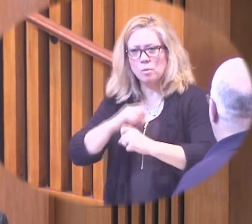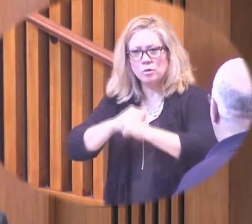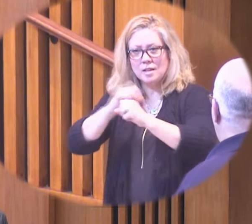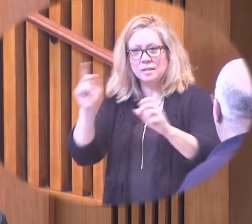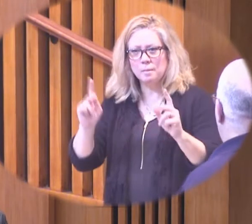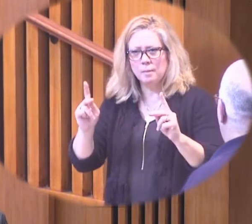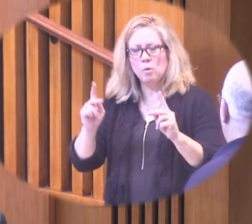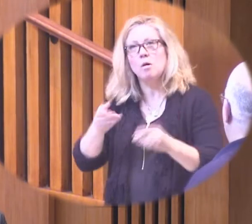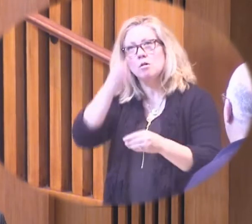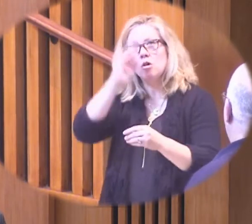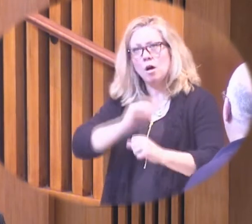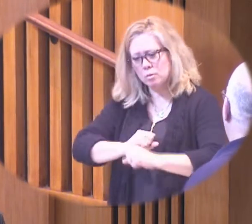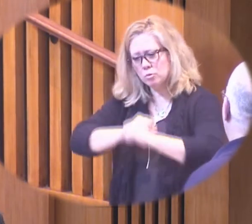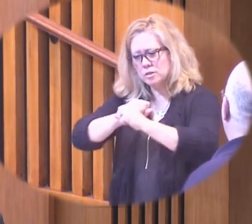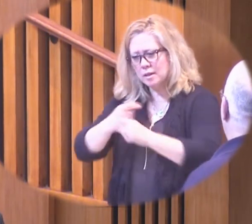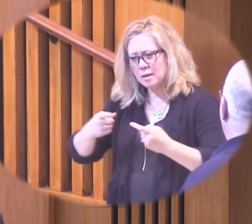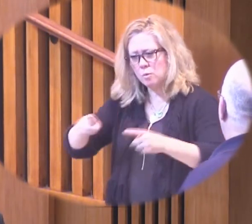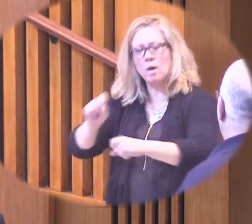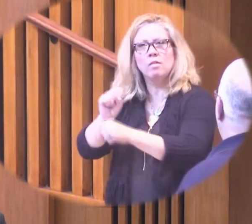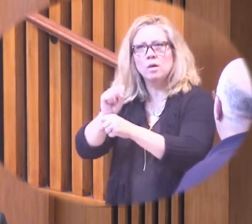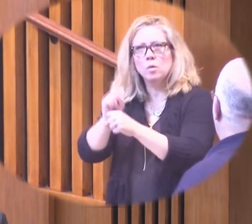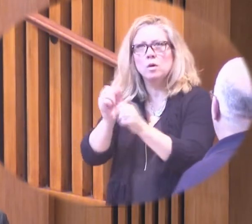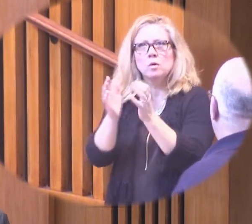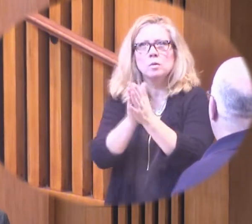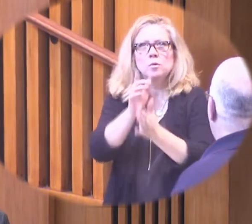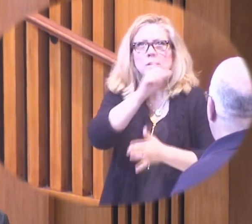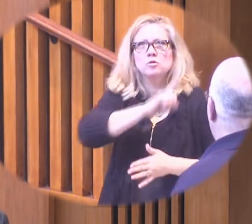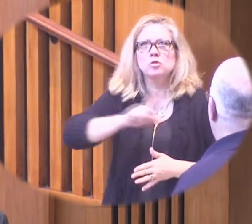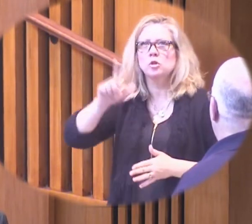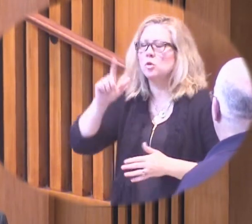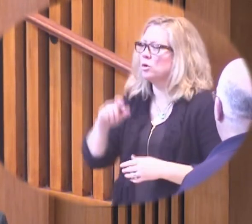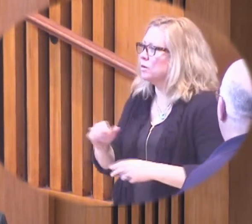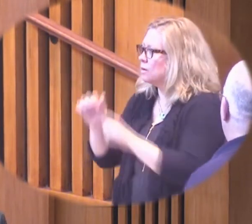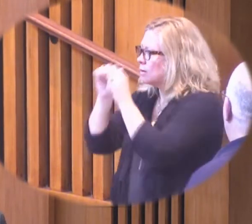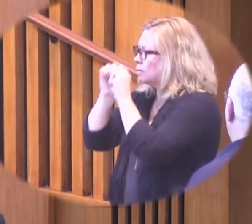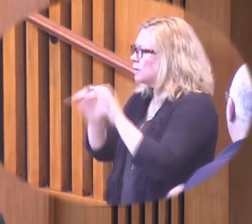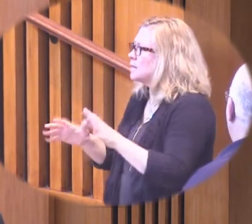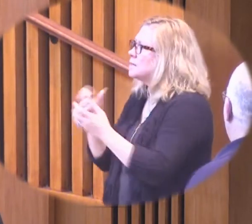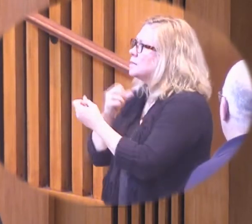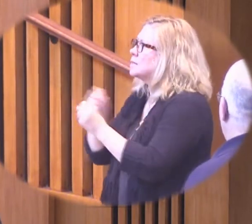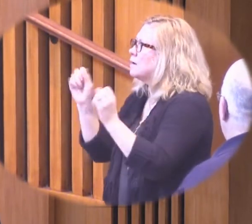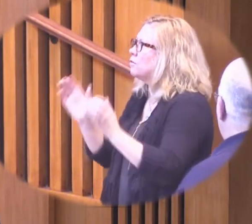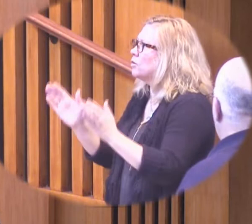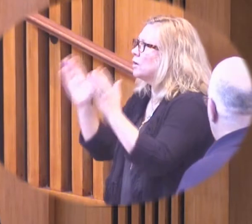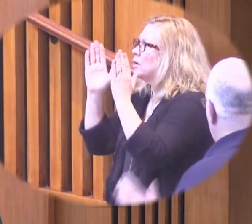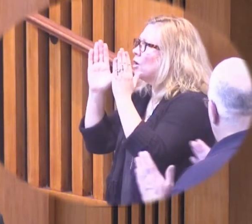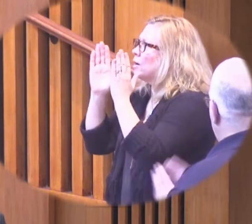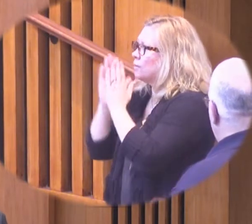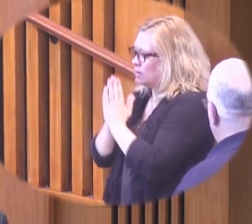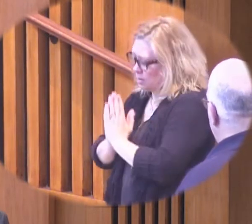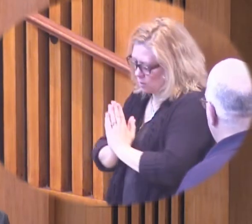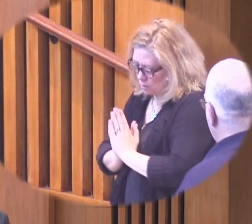they carry out their duties. Let us pray to the Lord. Blessed Savior, hear us.